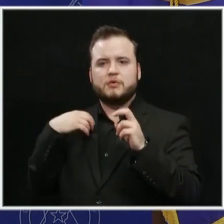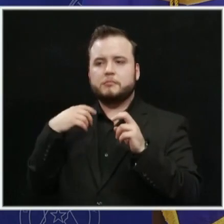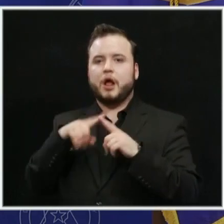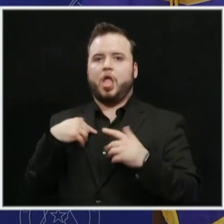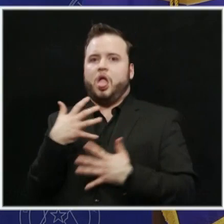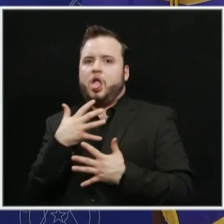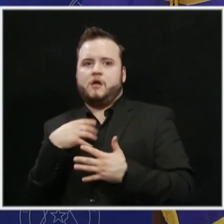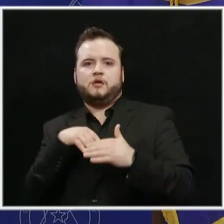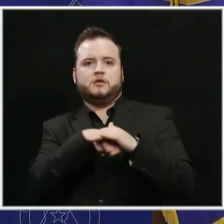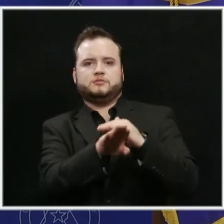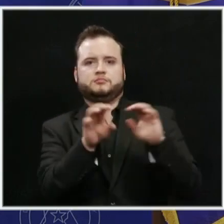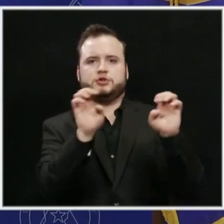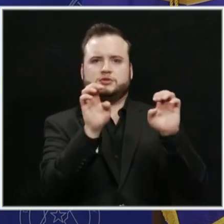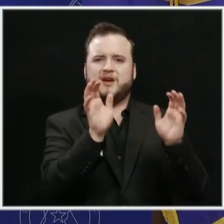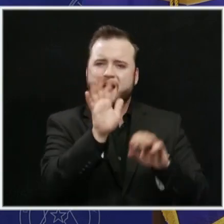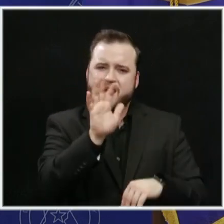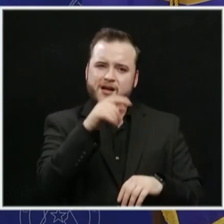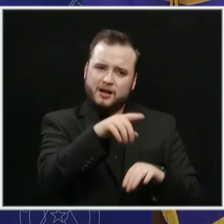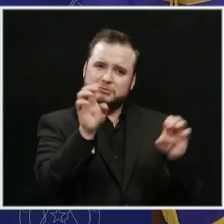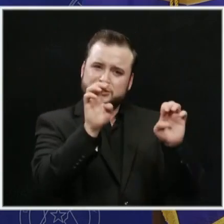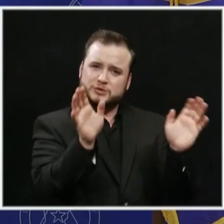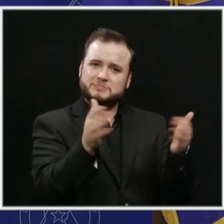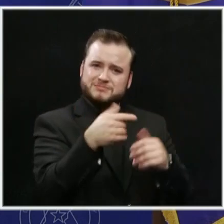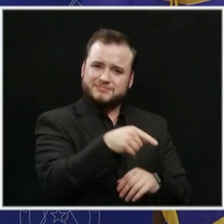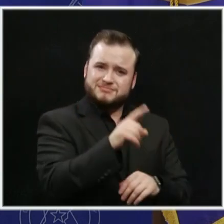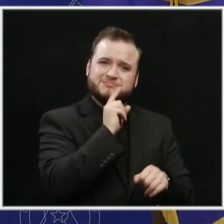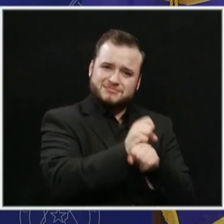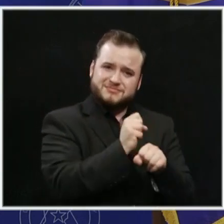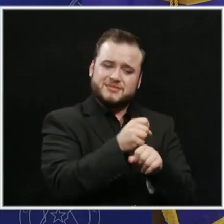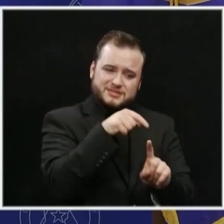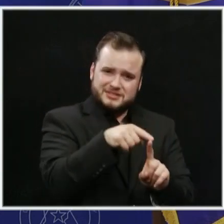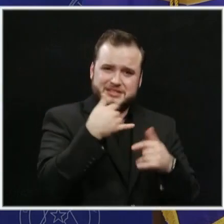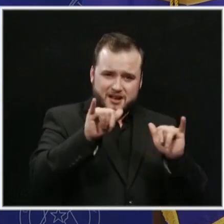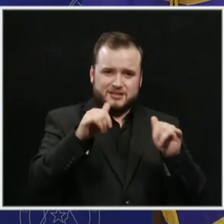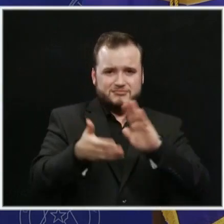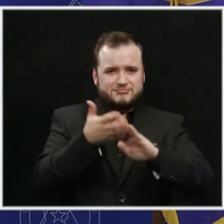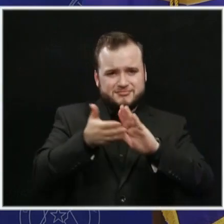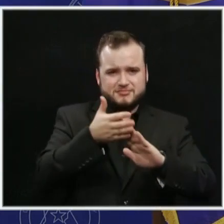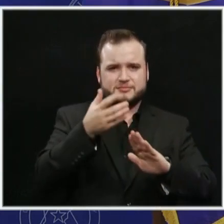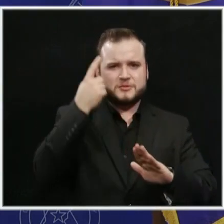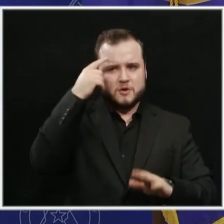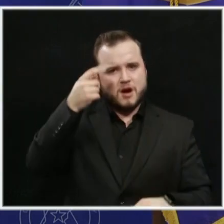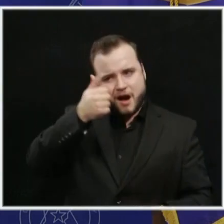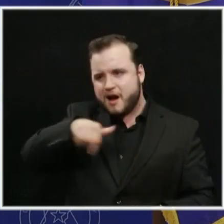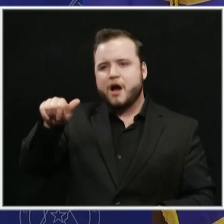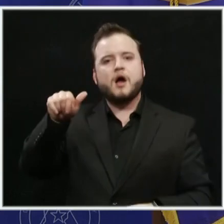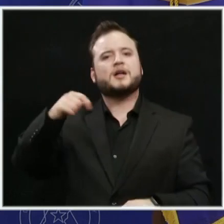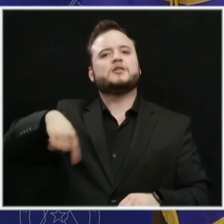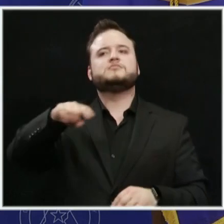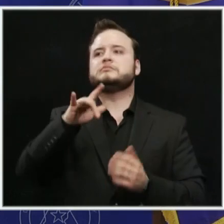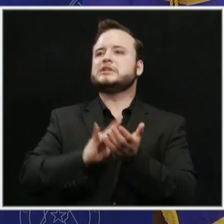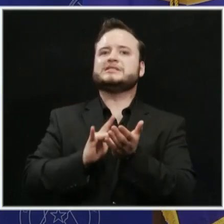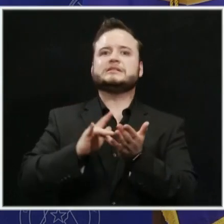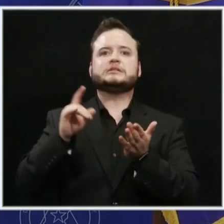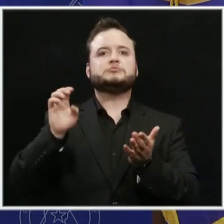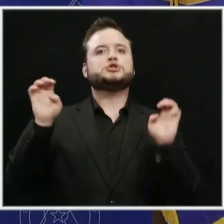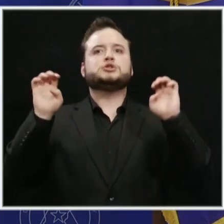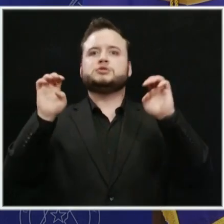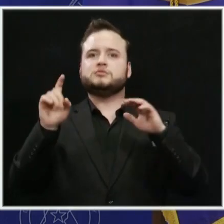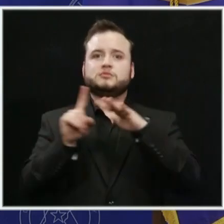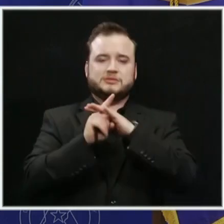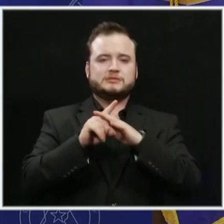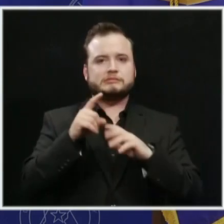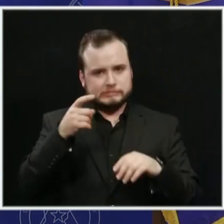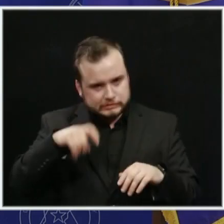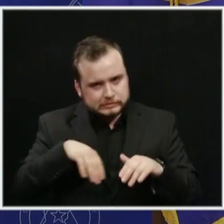time, before COVID and during COVID and after COVID, and use it when you need to assure that your health is protected. And we will do the